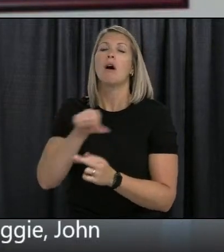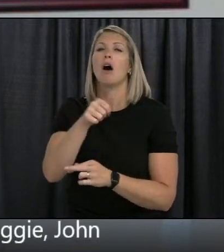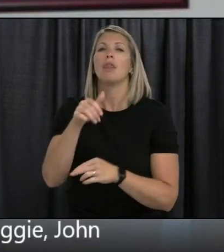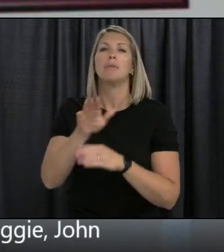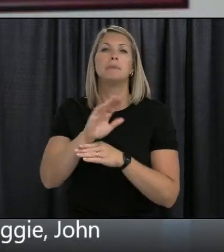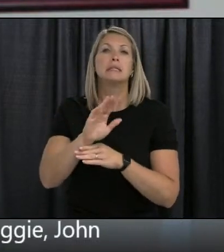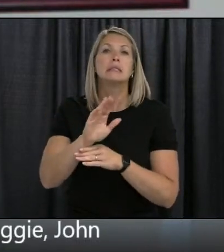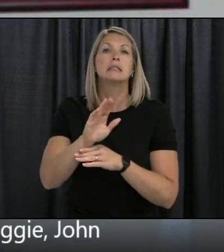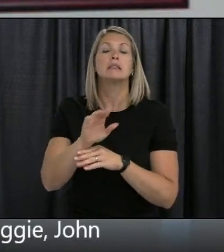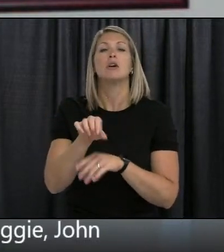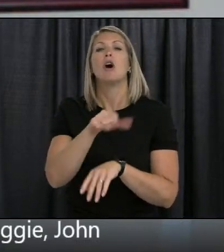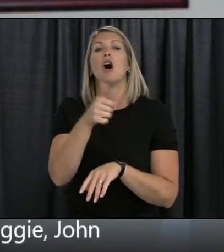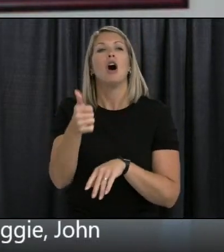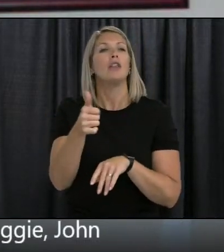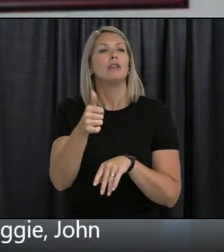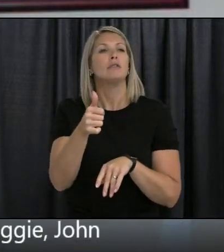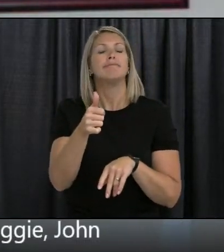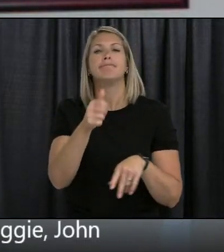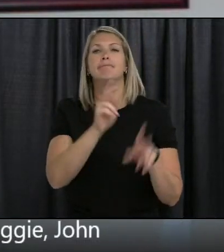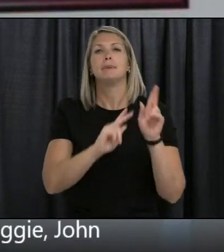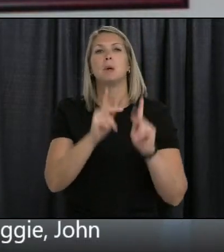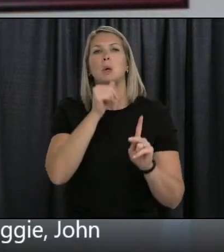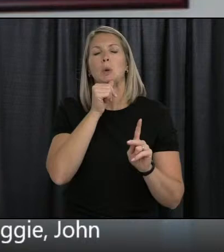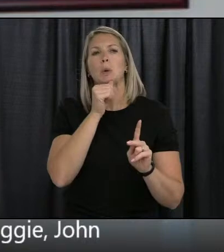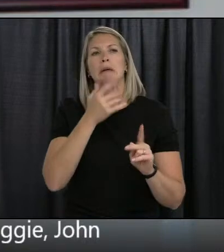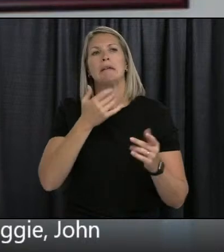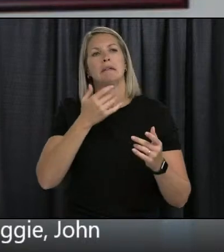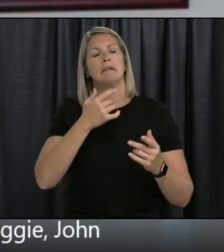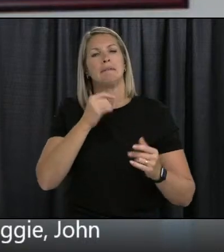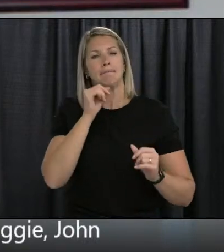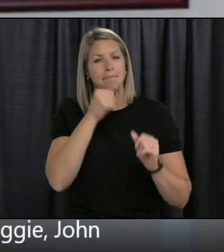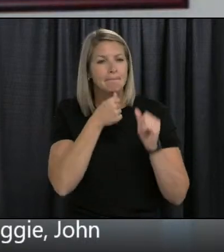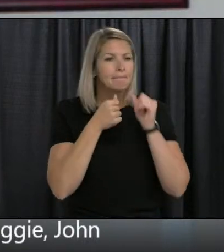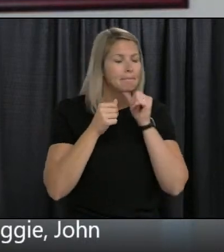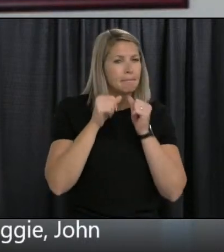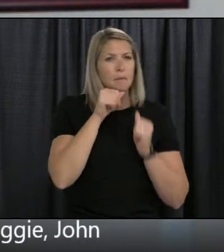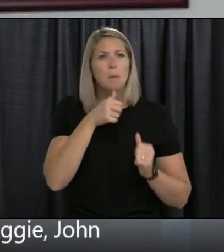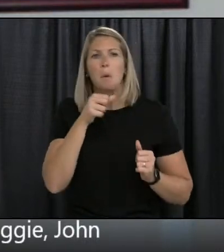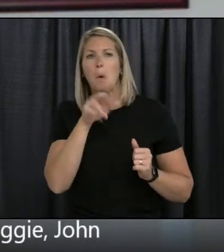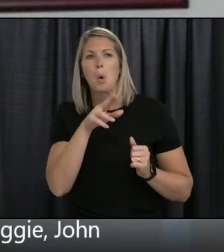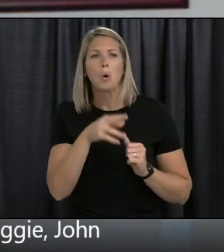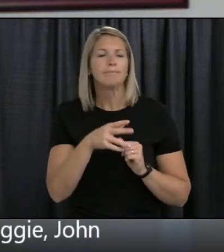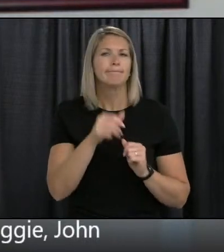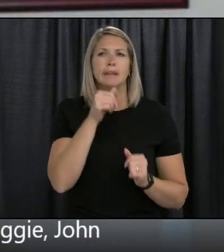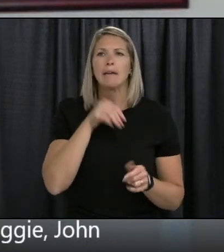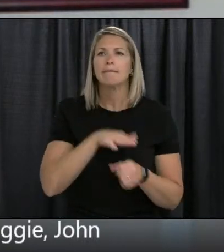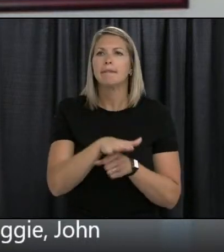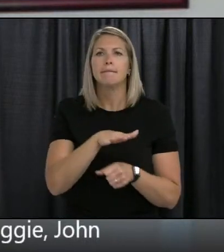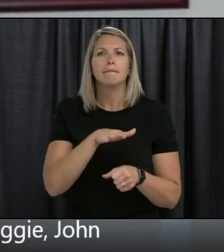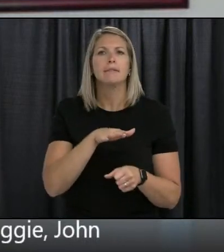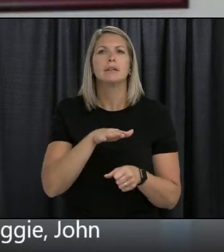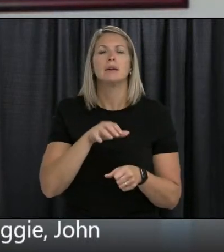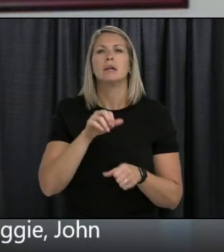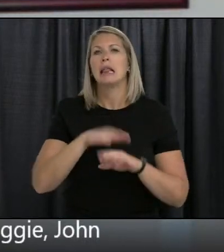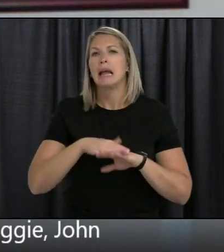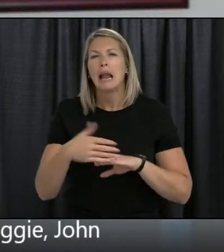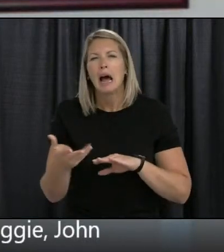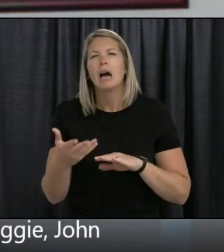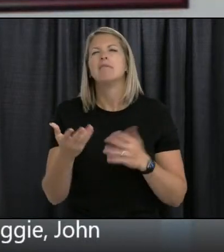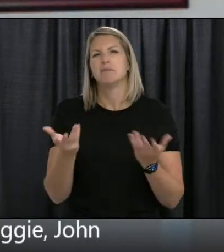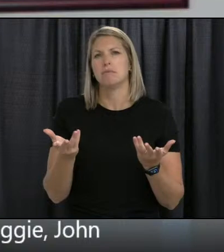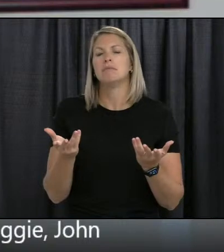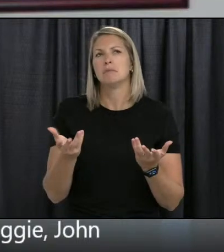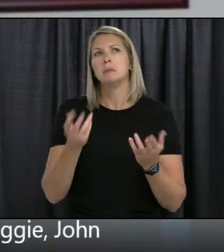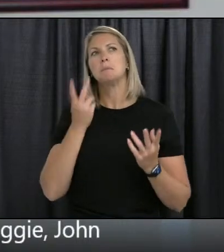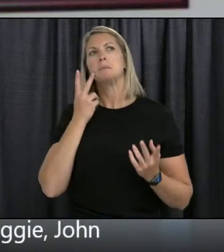individuals who've been really challenged so far and will continue to be if this is the second wave.